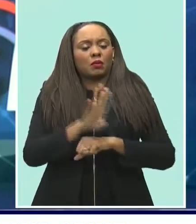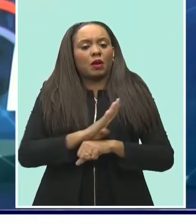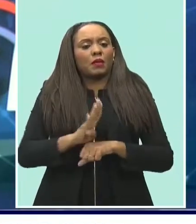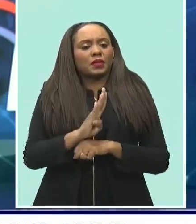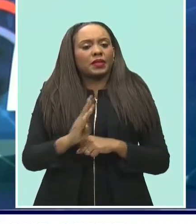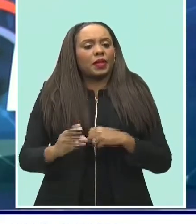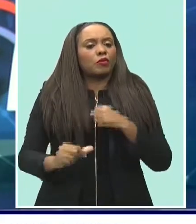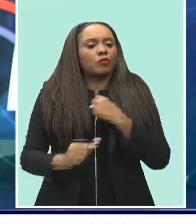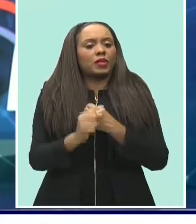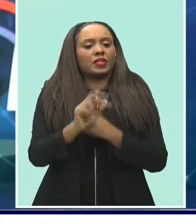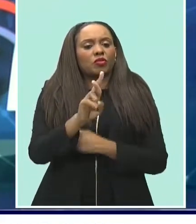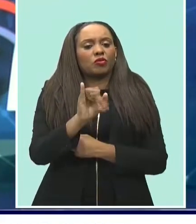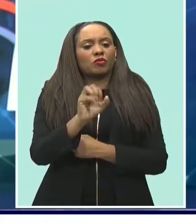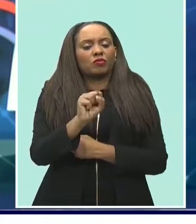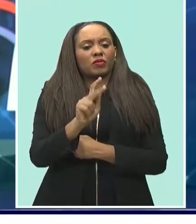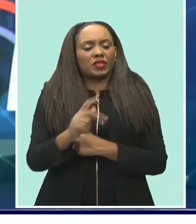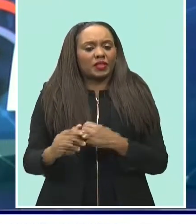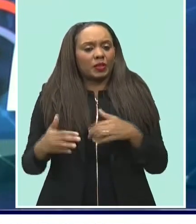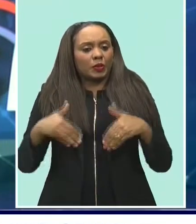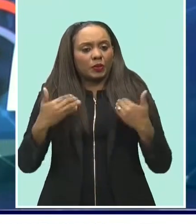at-risk youth are likely to come.